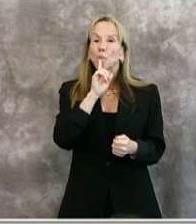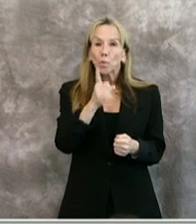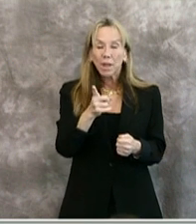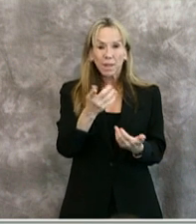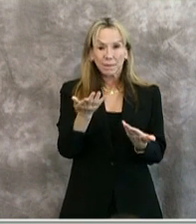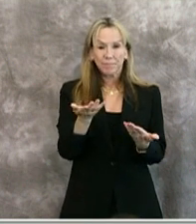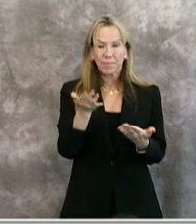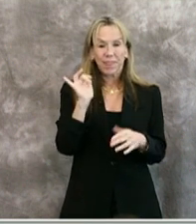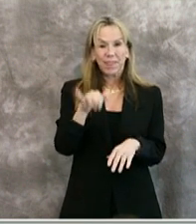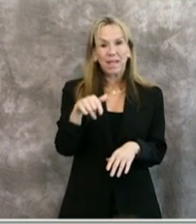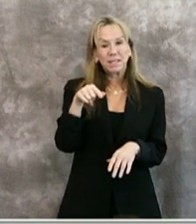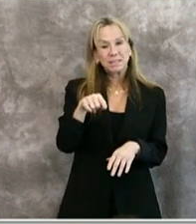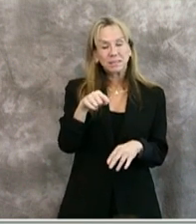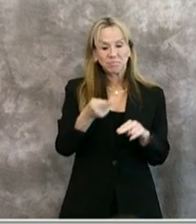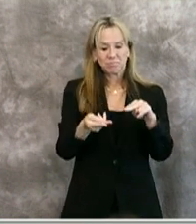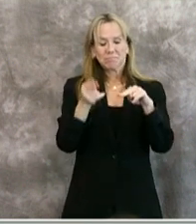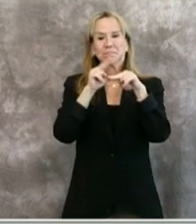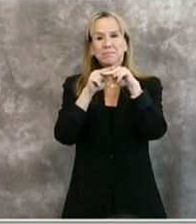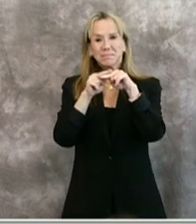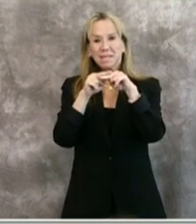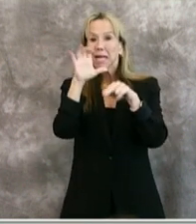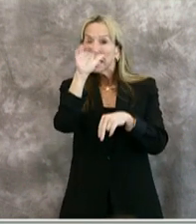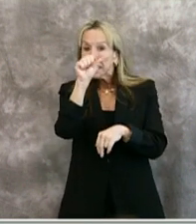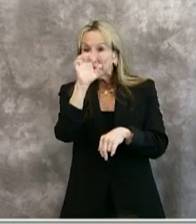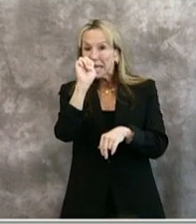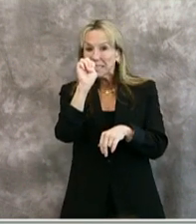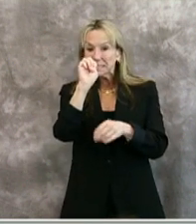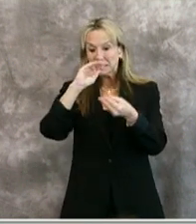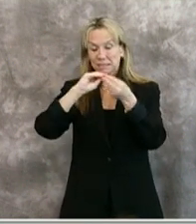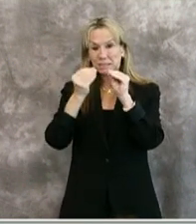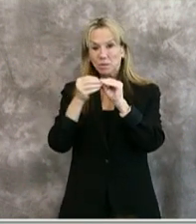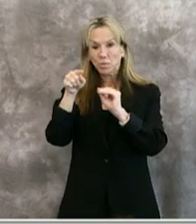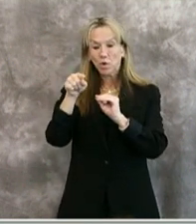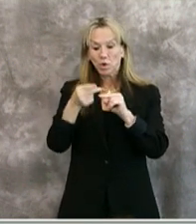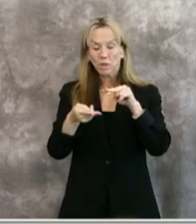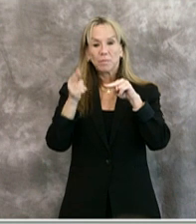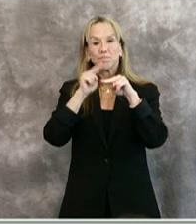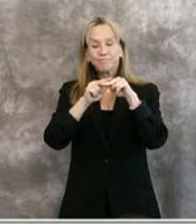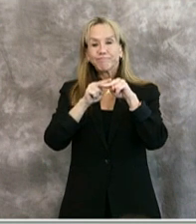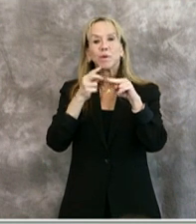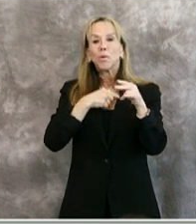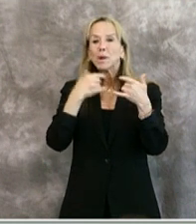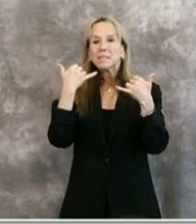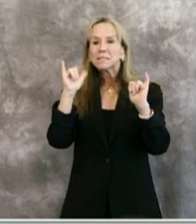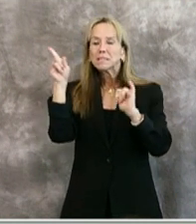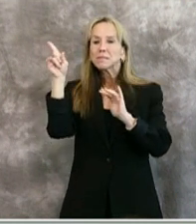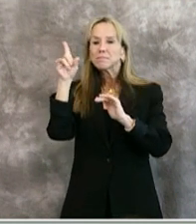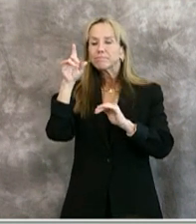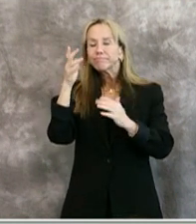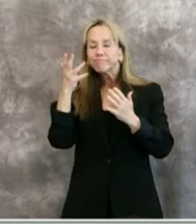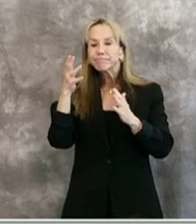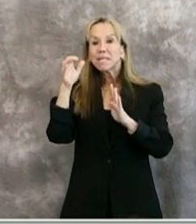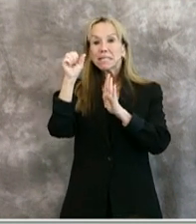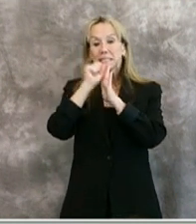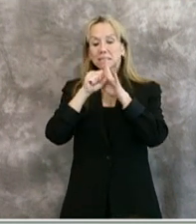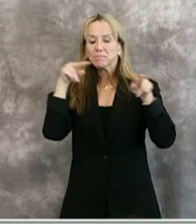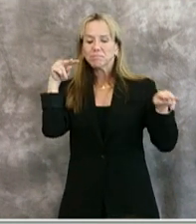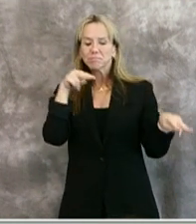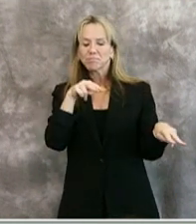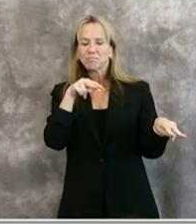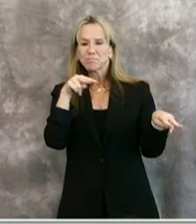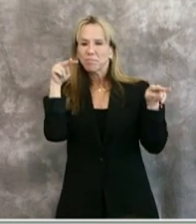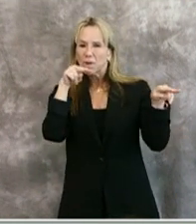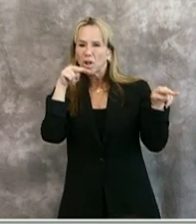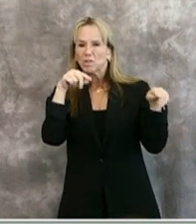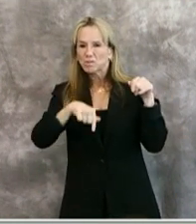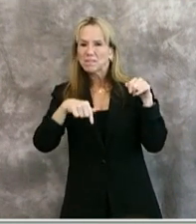Basically, because of this elevated case rate, we are still on the state's county monitoring list.